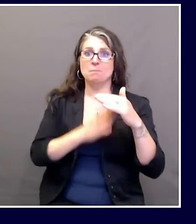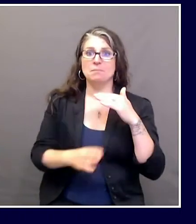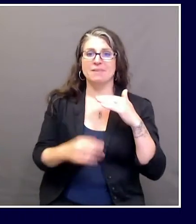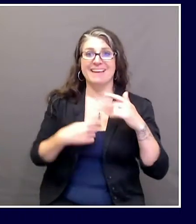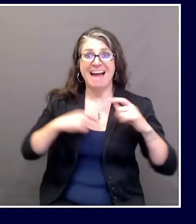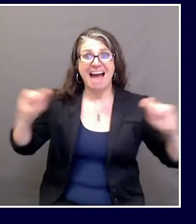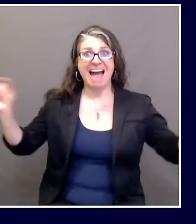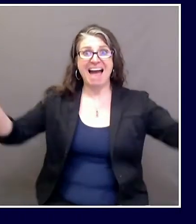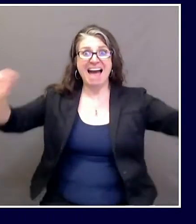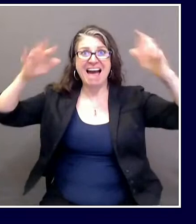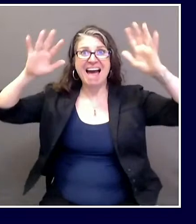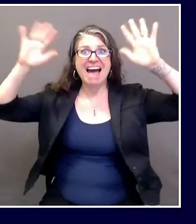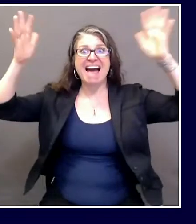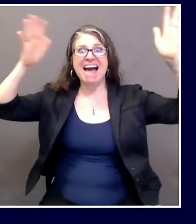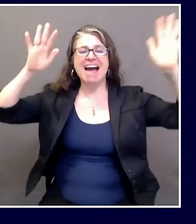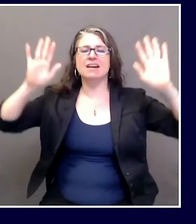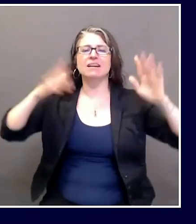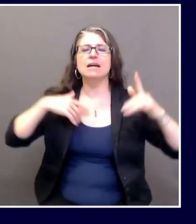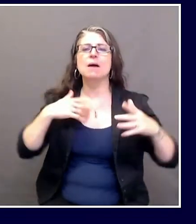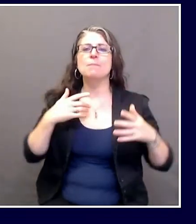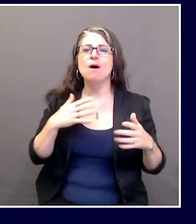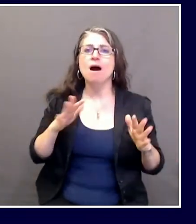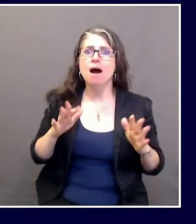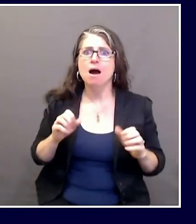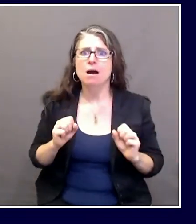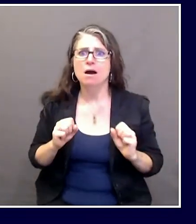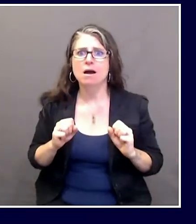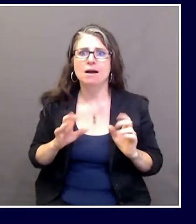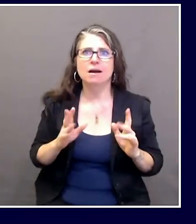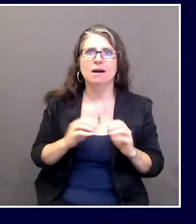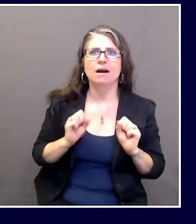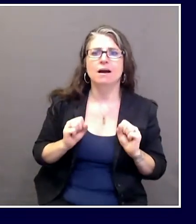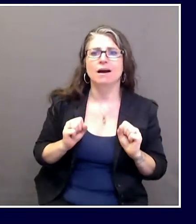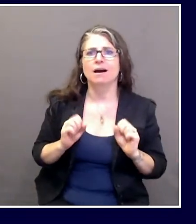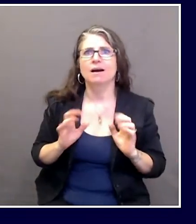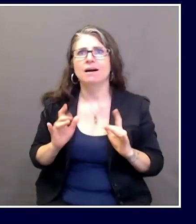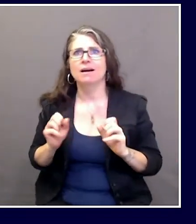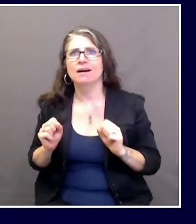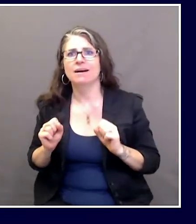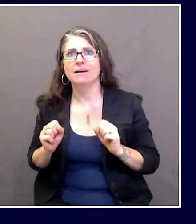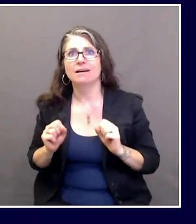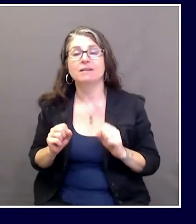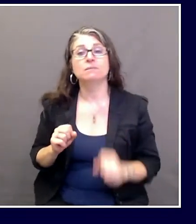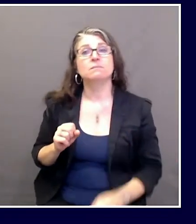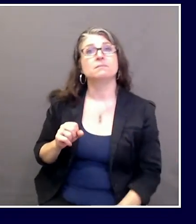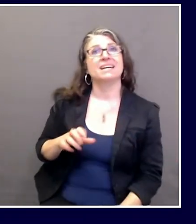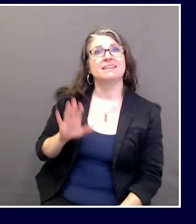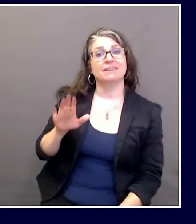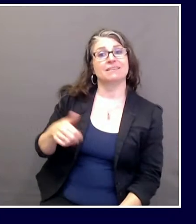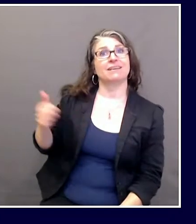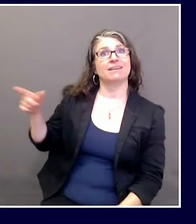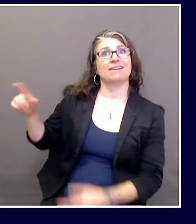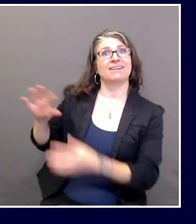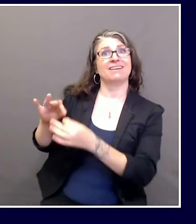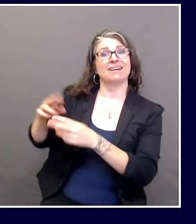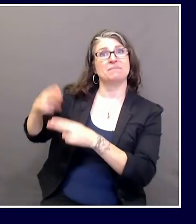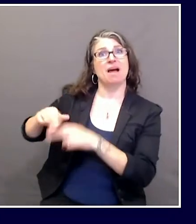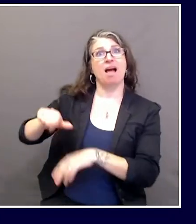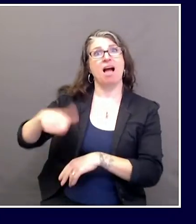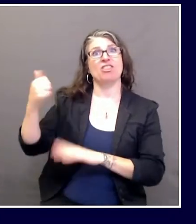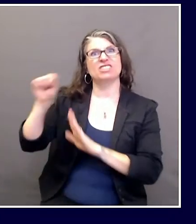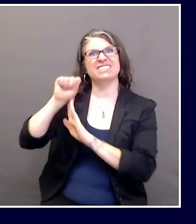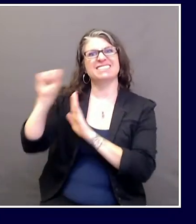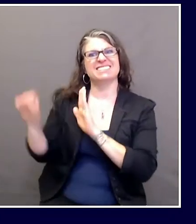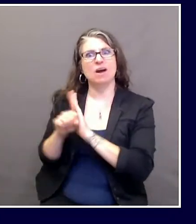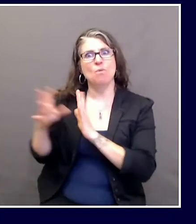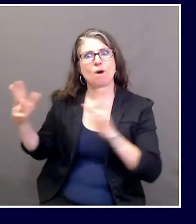that other states are trying to get where Maine is right now. So we're really pleased, but we've got more work to do. We're going to keep doing it. That's what we